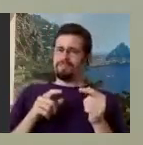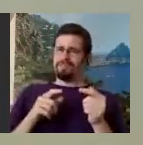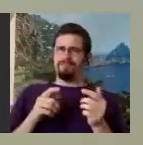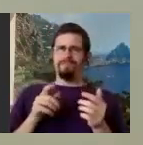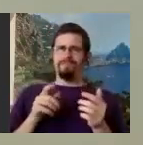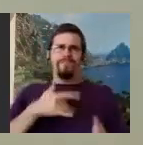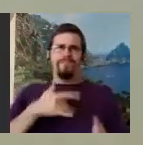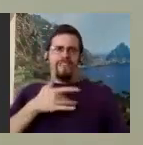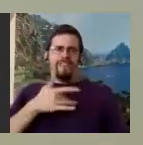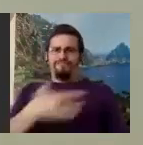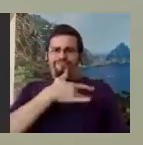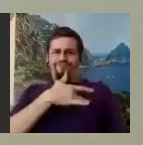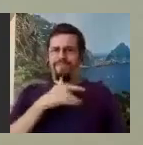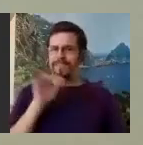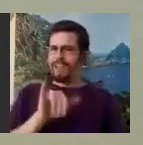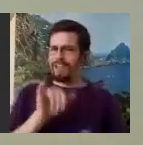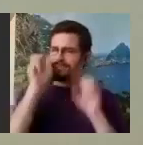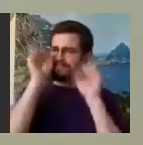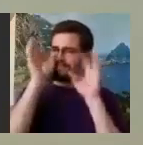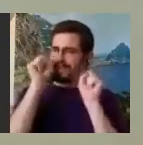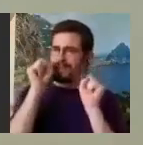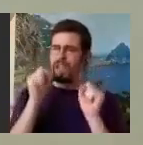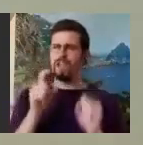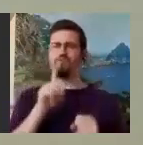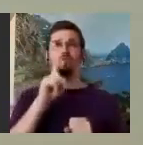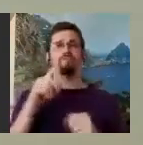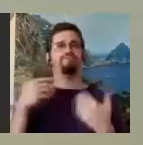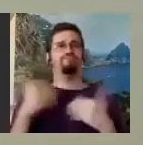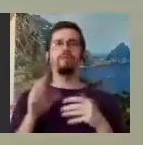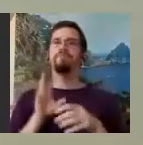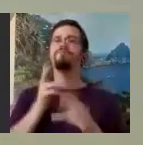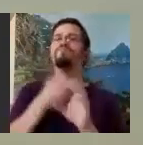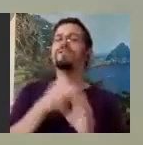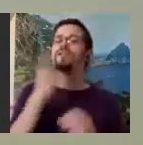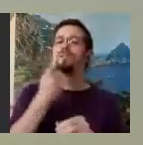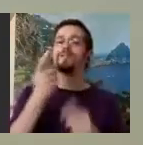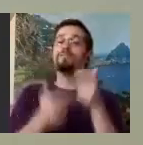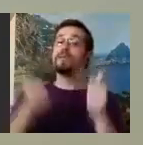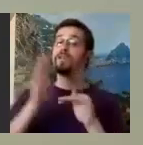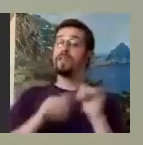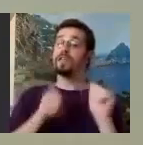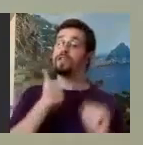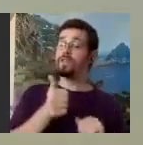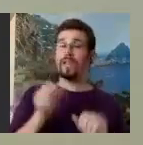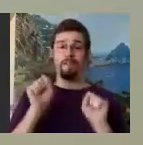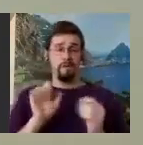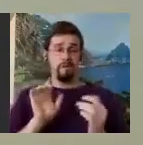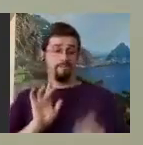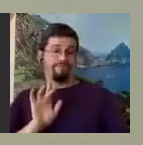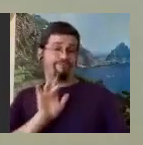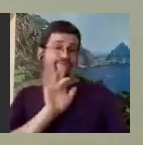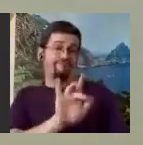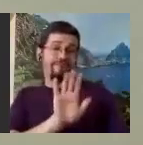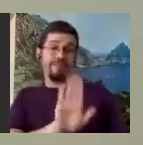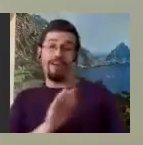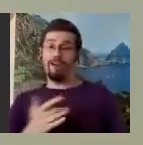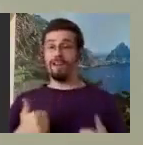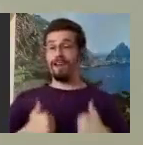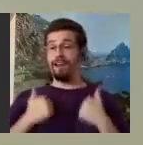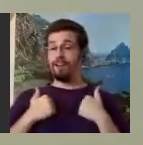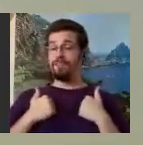their hand, having eye-to-eye contact, smile, and just share mutual respect for just a moment. How could I